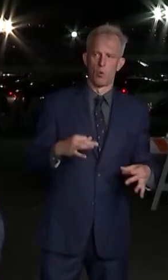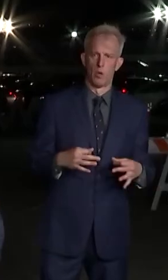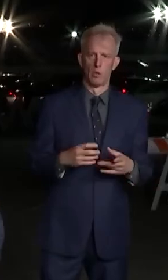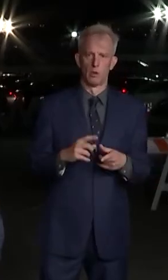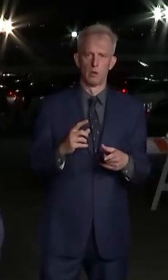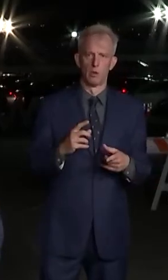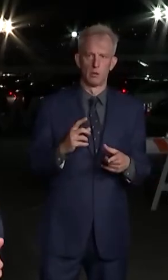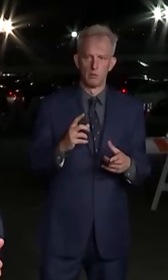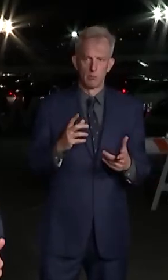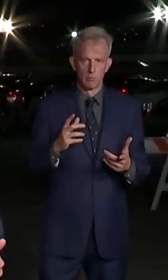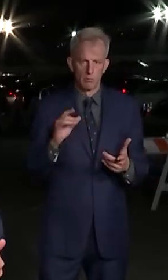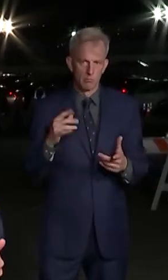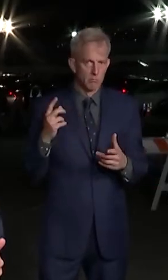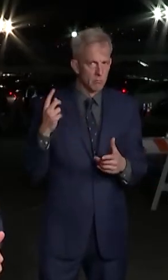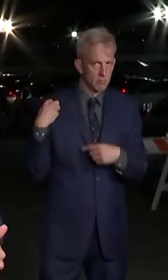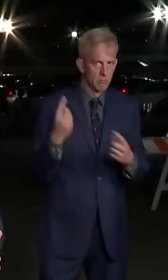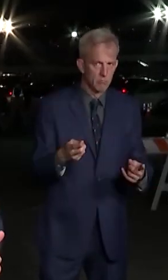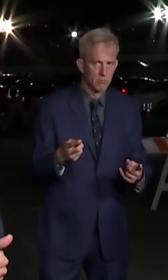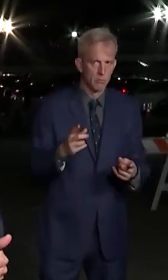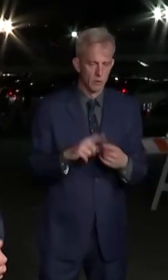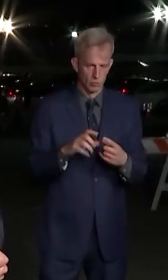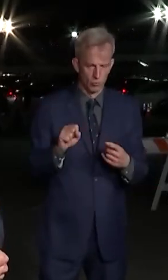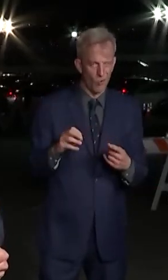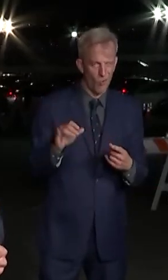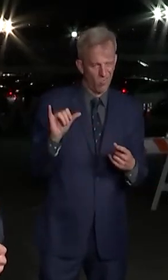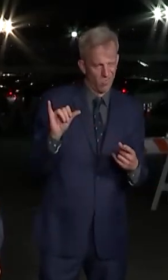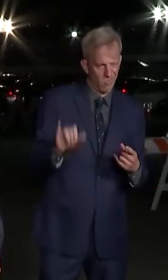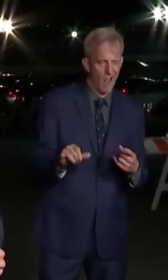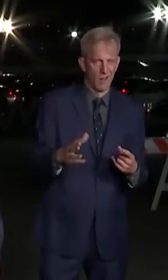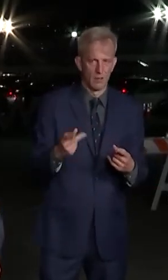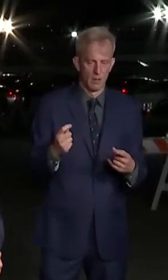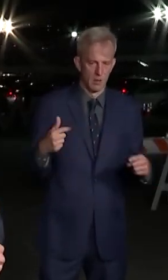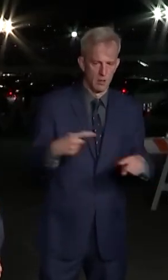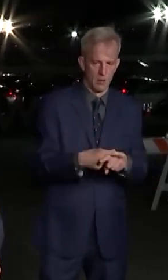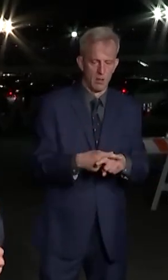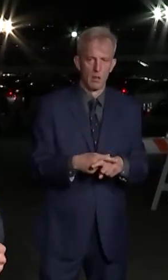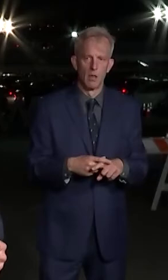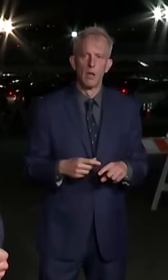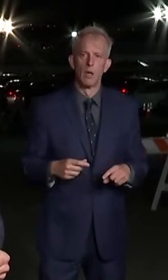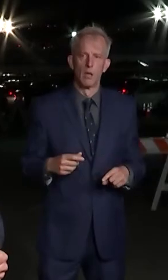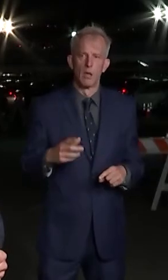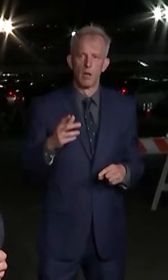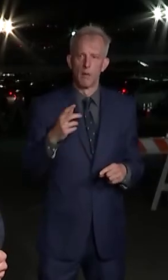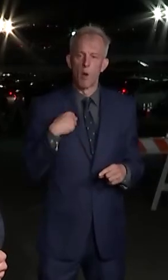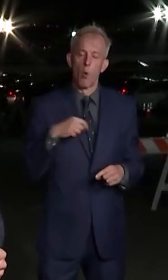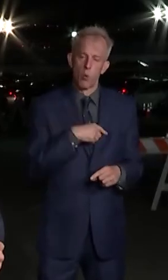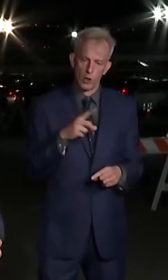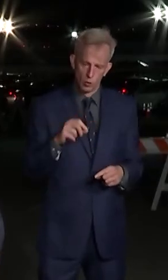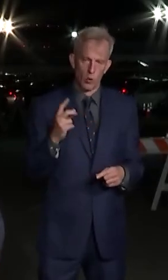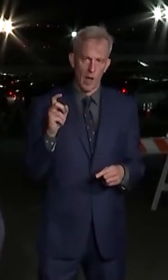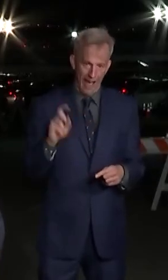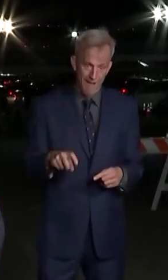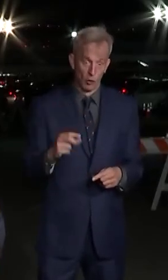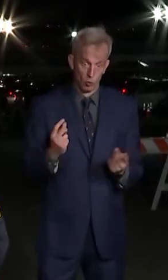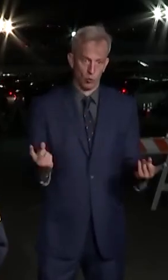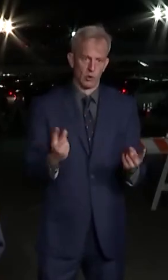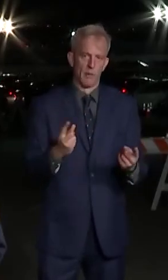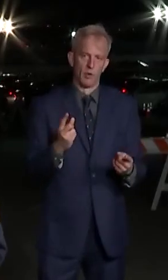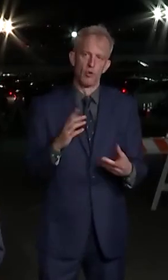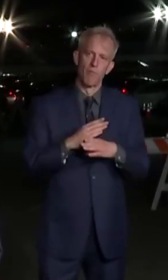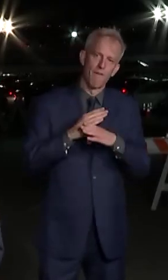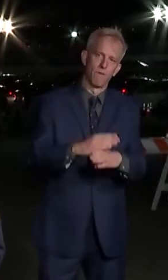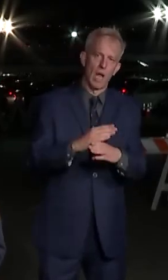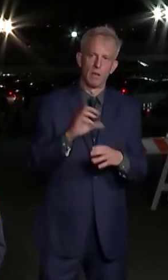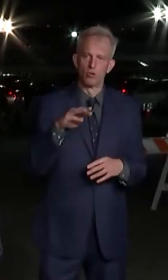like that. But we do need a different paradigm. We do need something that invests in stopping crime and preventing it from recurring. And so let's give somebody